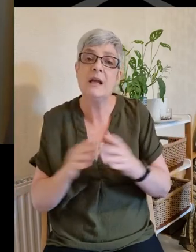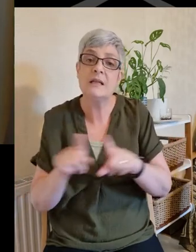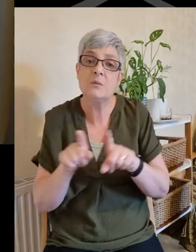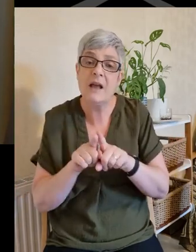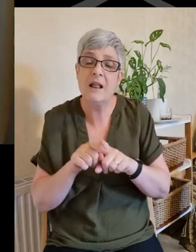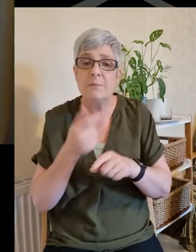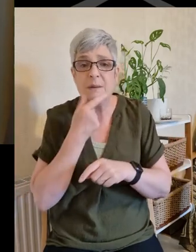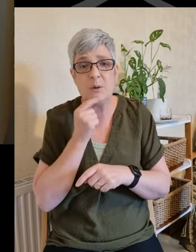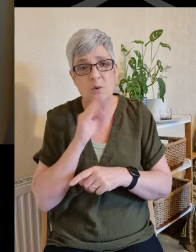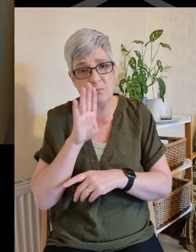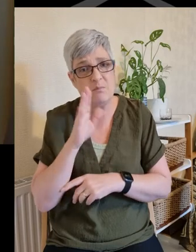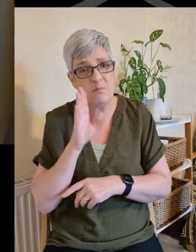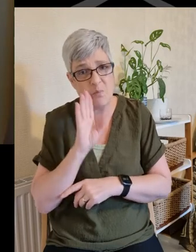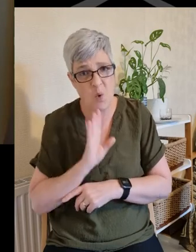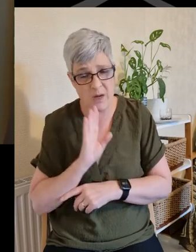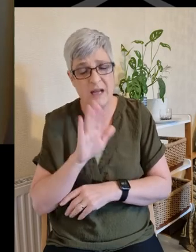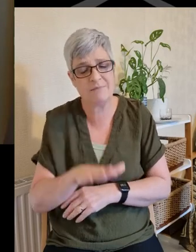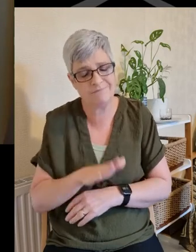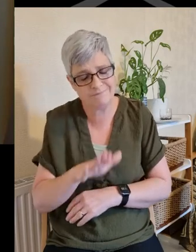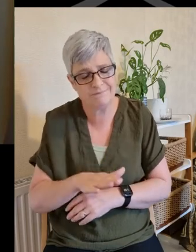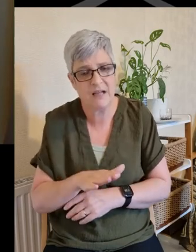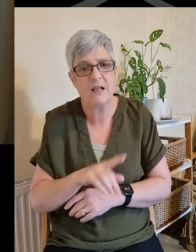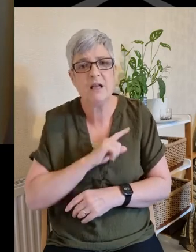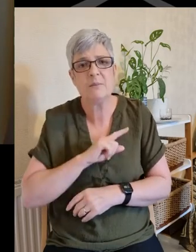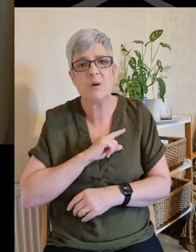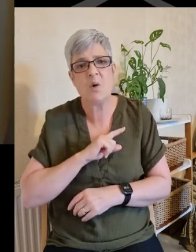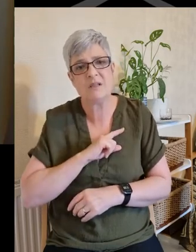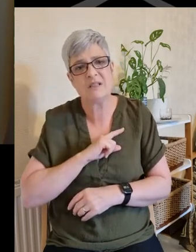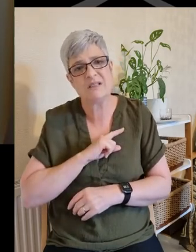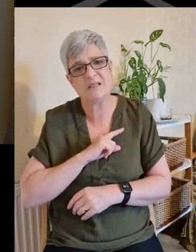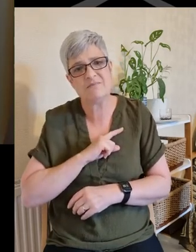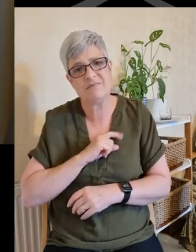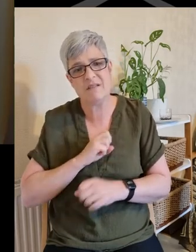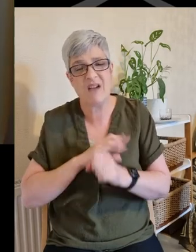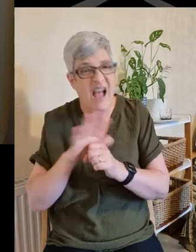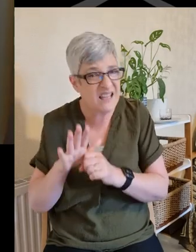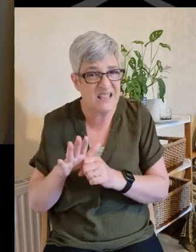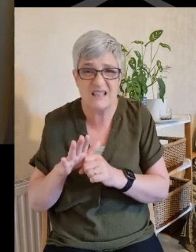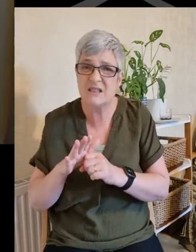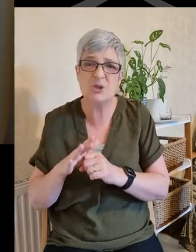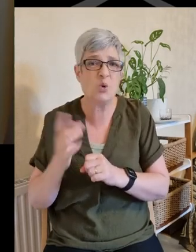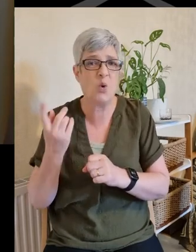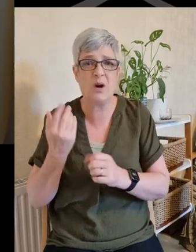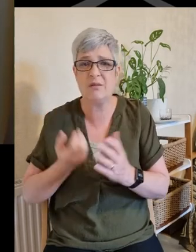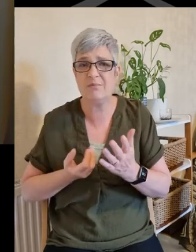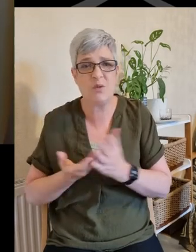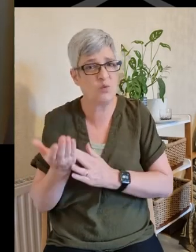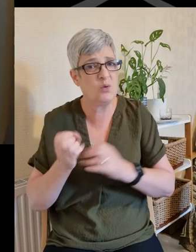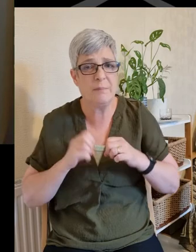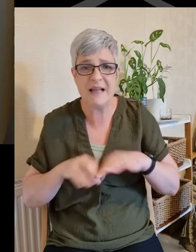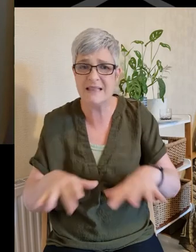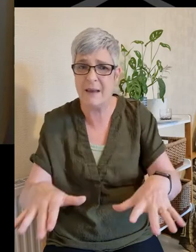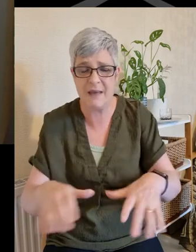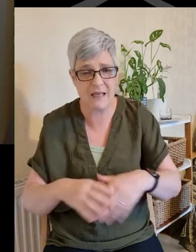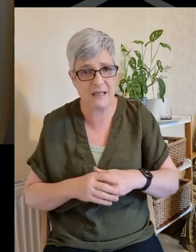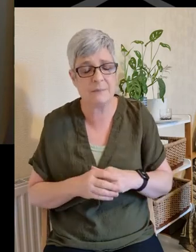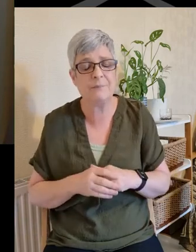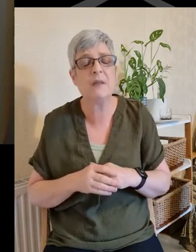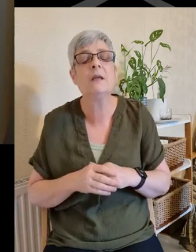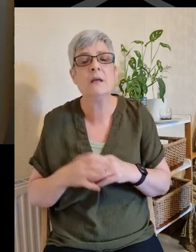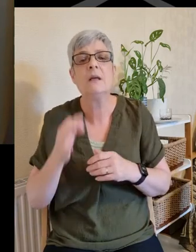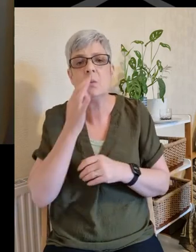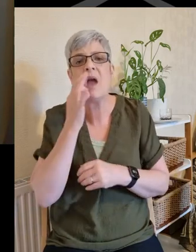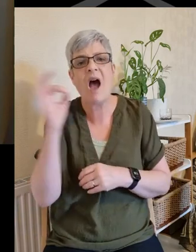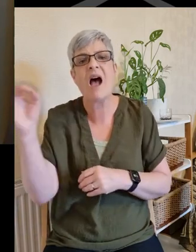mourning, and mourning loved ones who have passed because of the virus or during the pandemic. And we